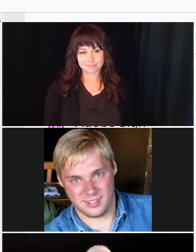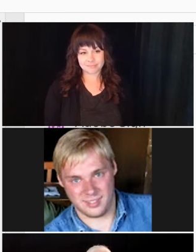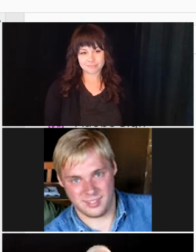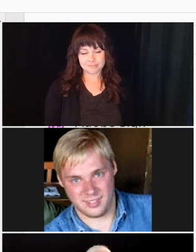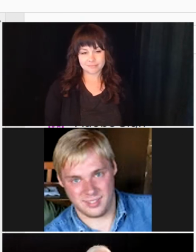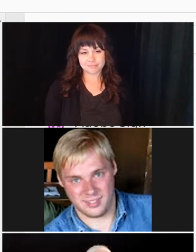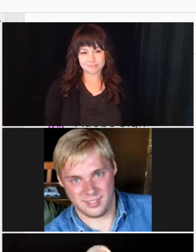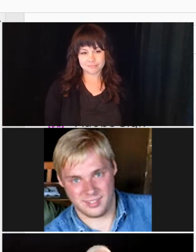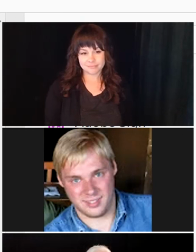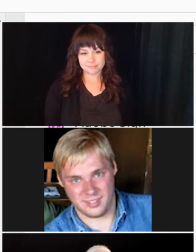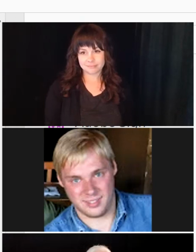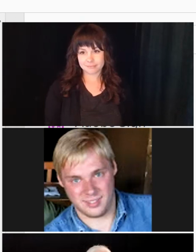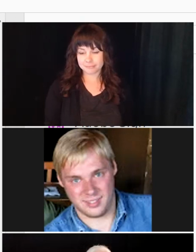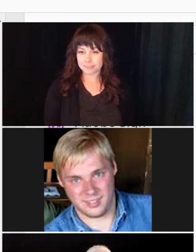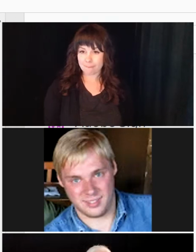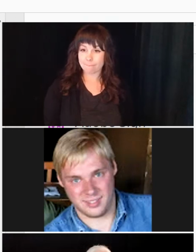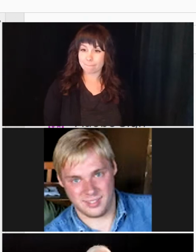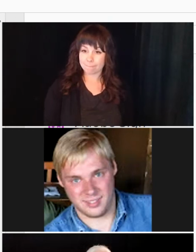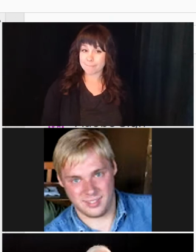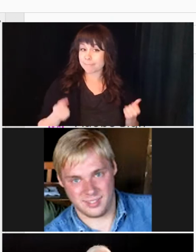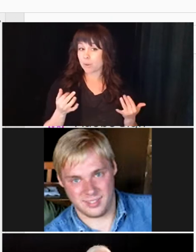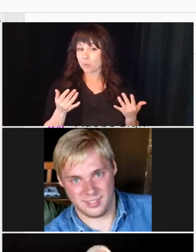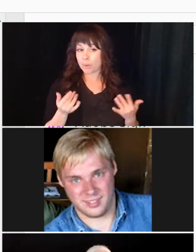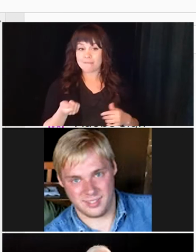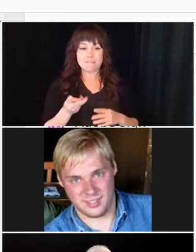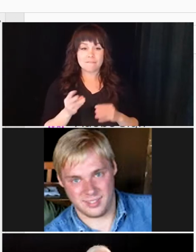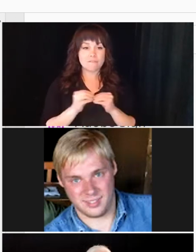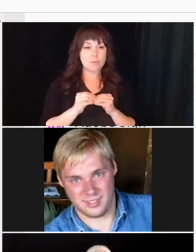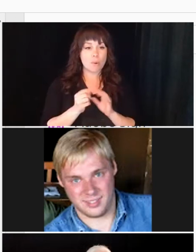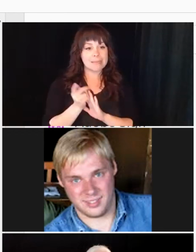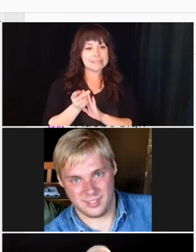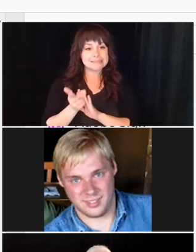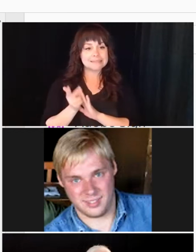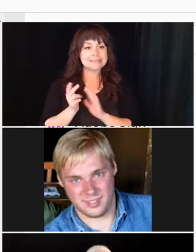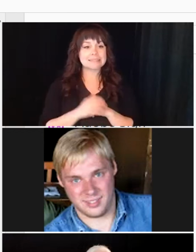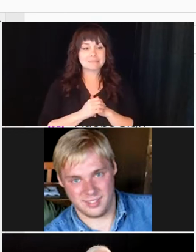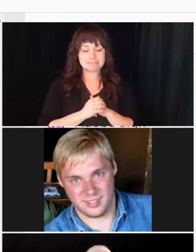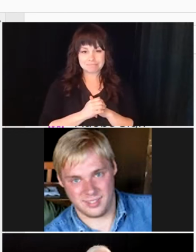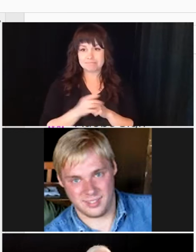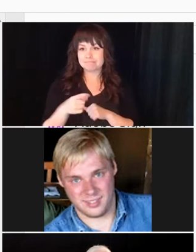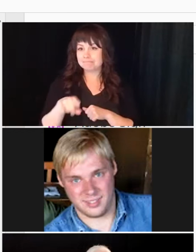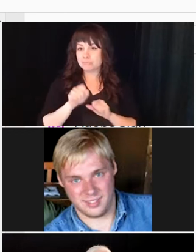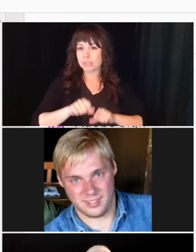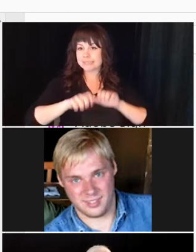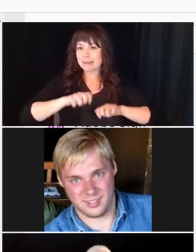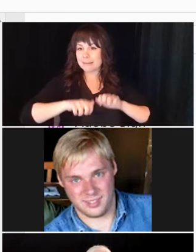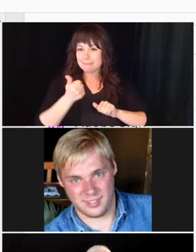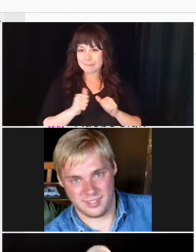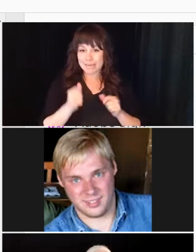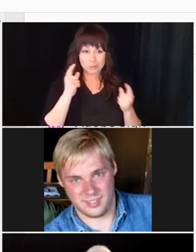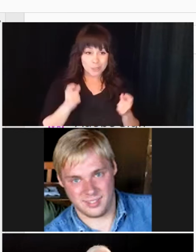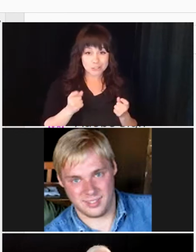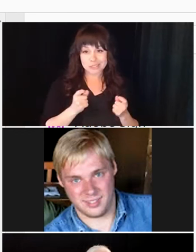I'll give folks a few more minutes to type out any questions they have or comments.